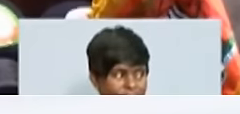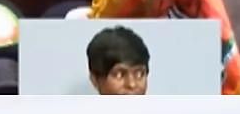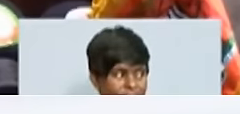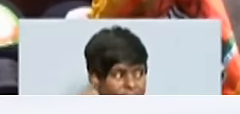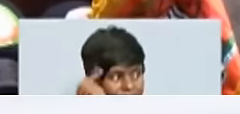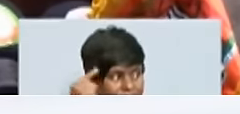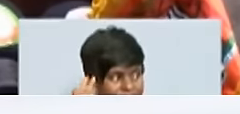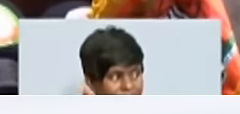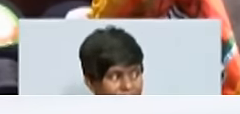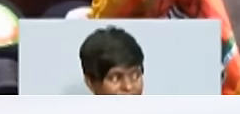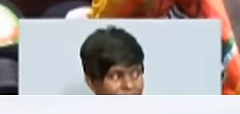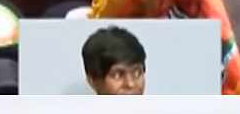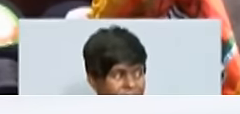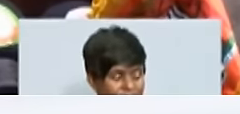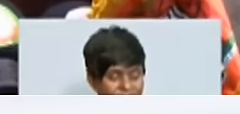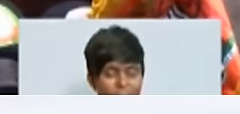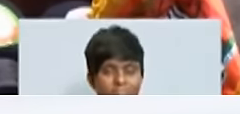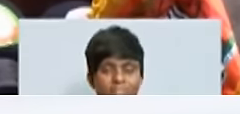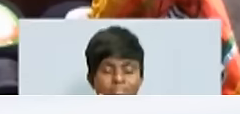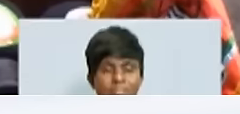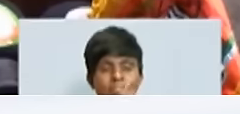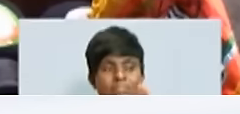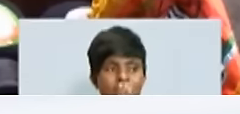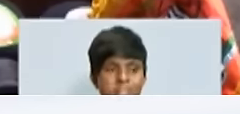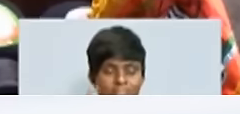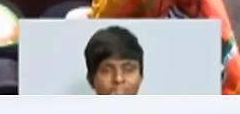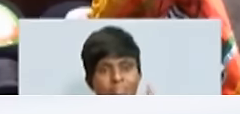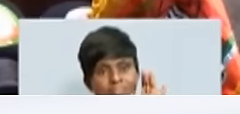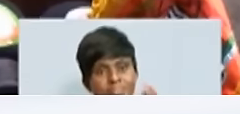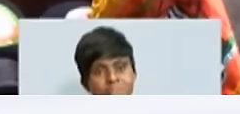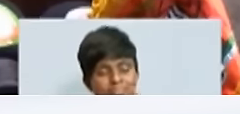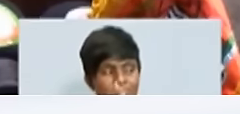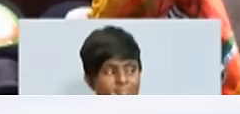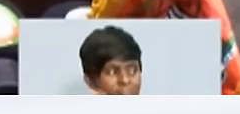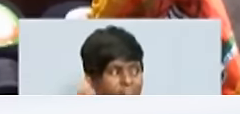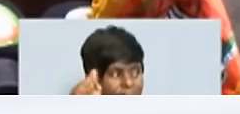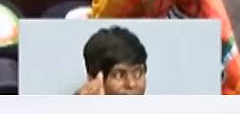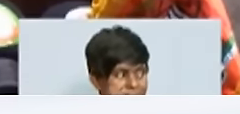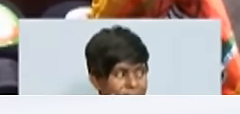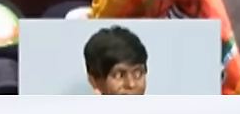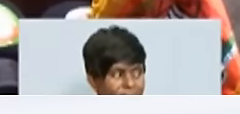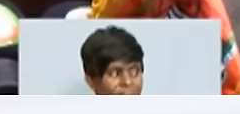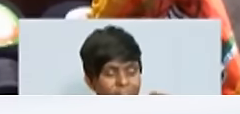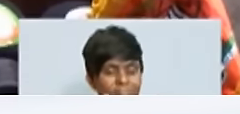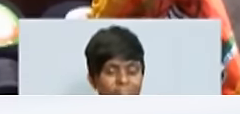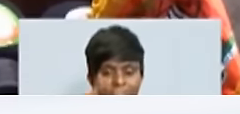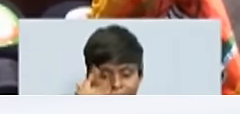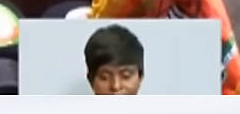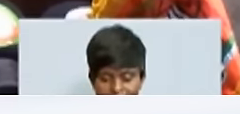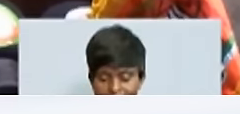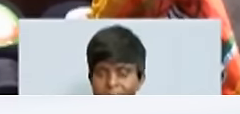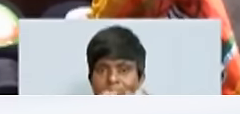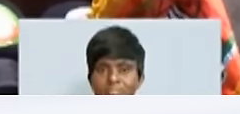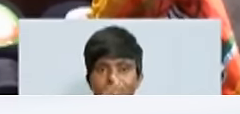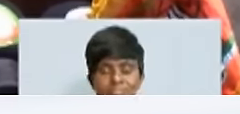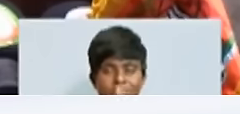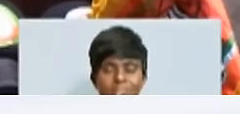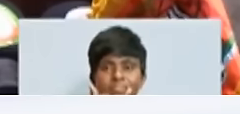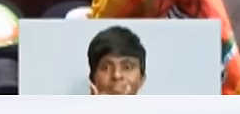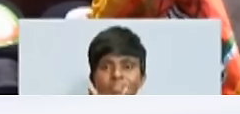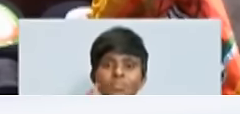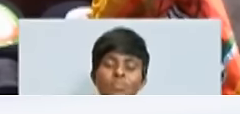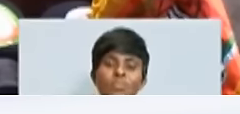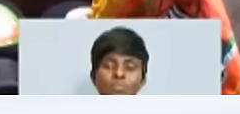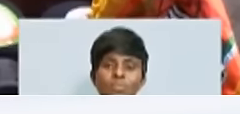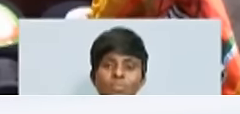your government has now temporarily ceased signing any agreements around carbon markets because we don't want to sign wrong agreements